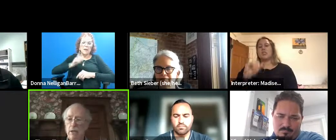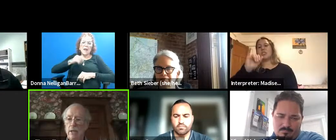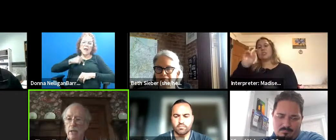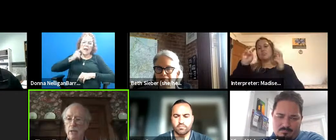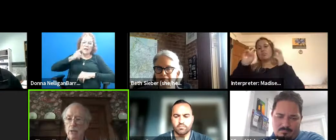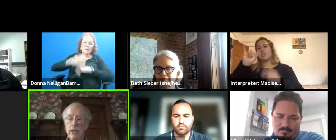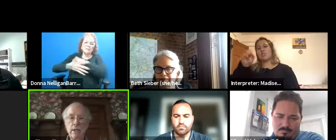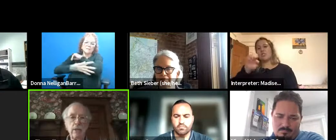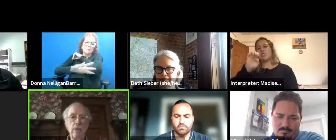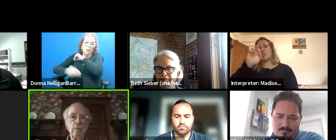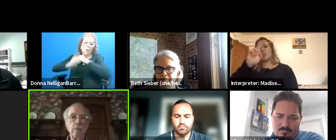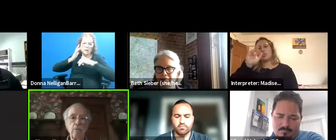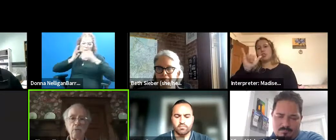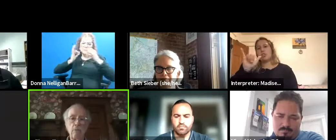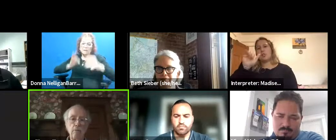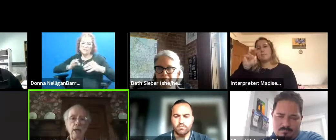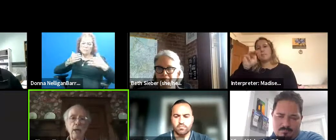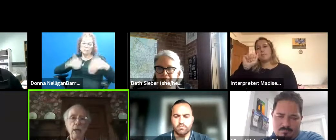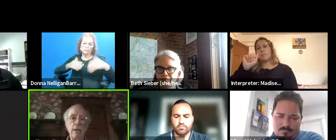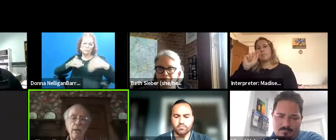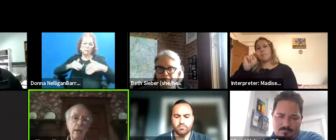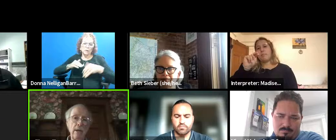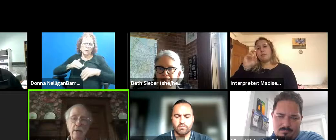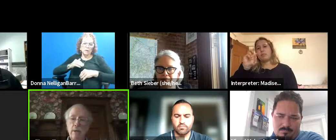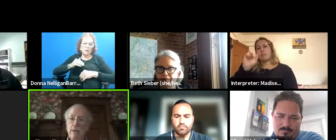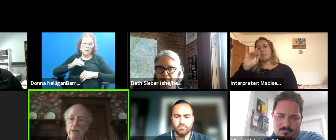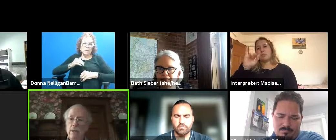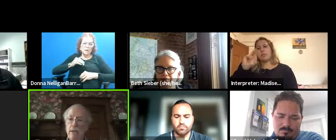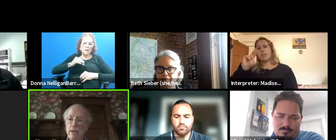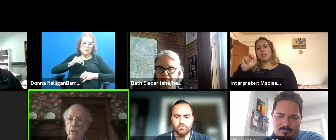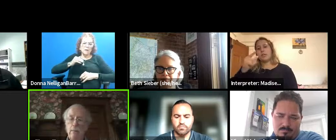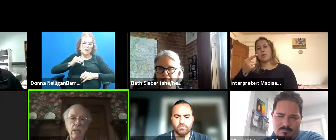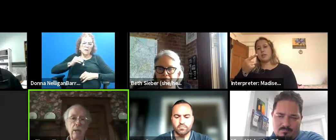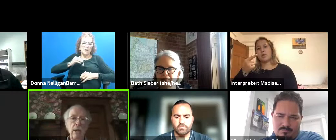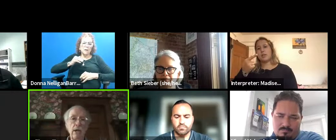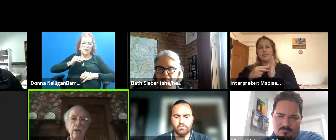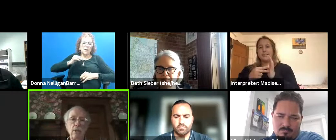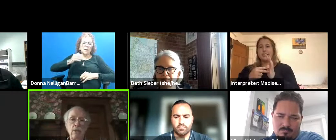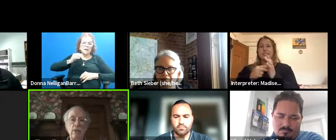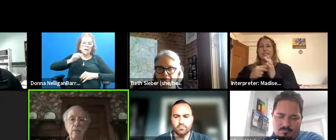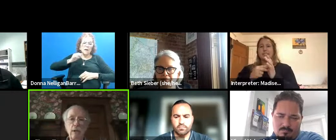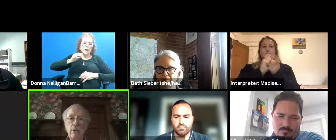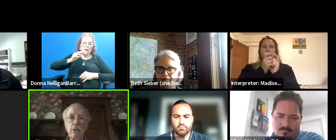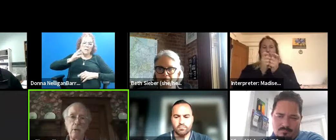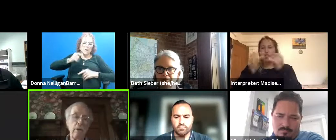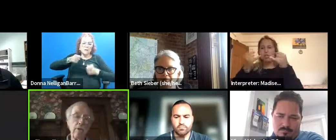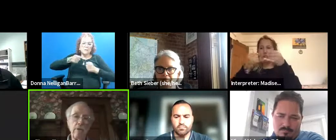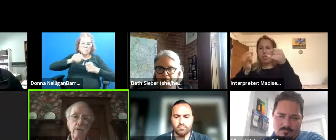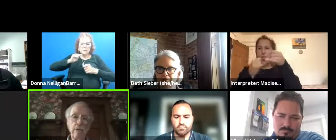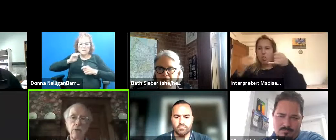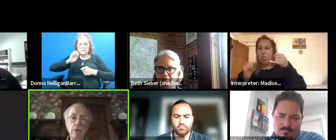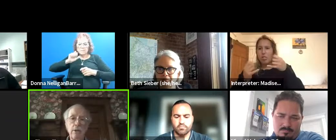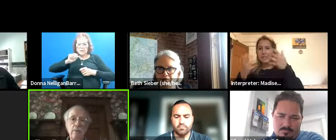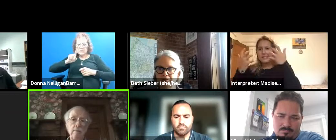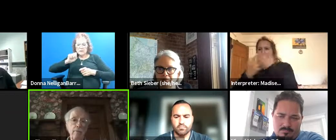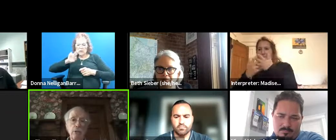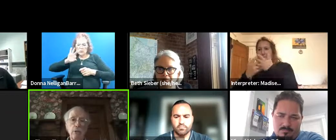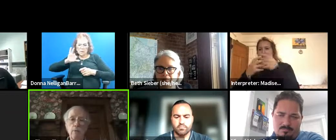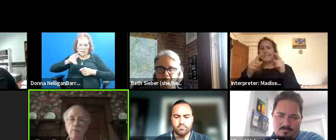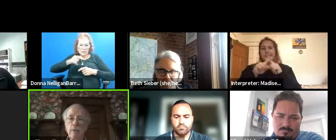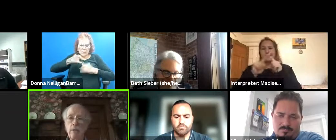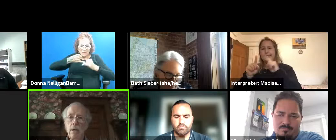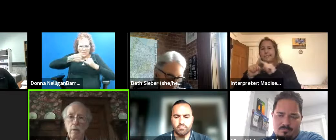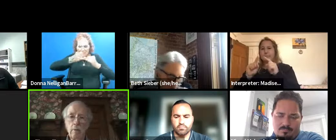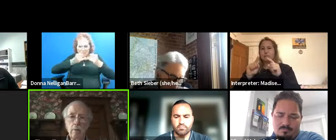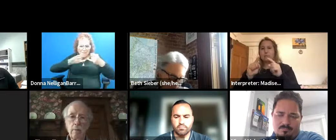know. The state does it with regularity, and to the best of my knowledge, in the city of Rochester, we've never indulged in it.